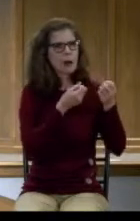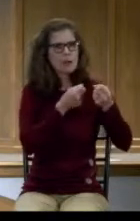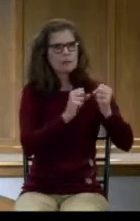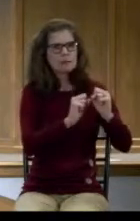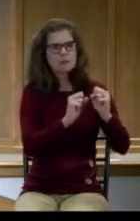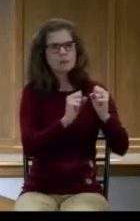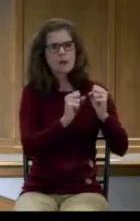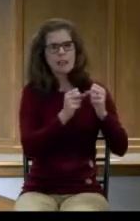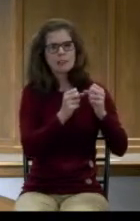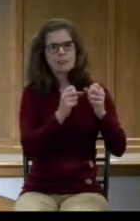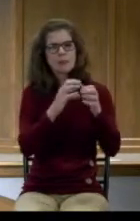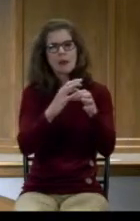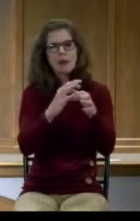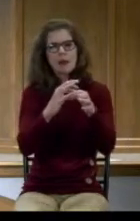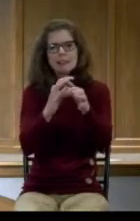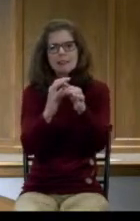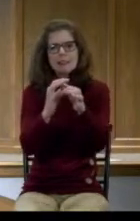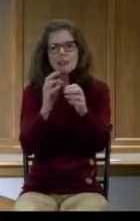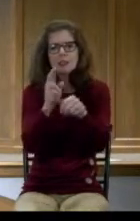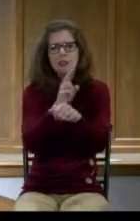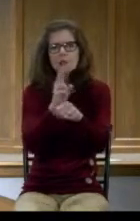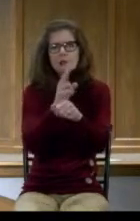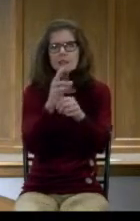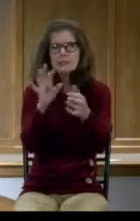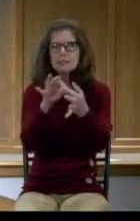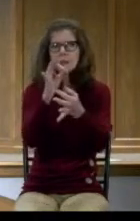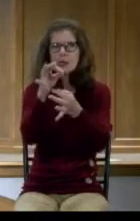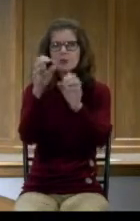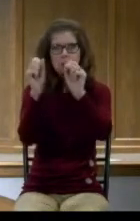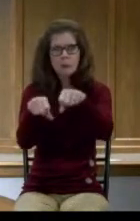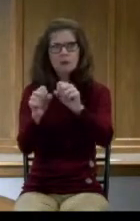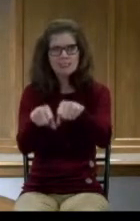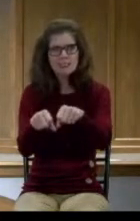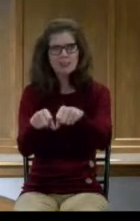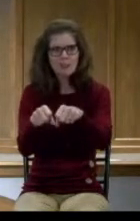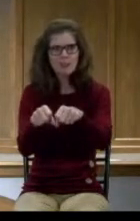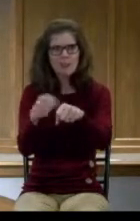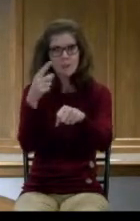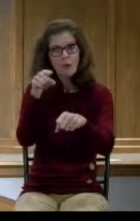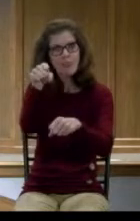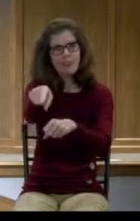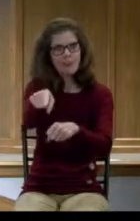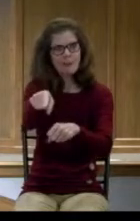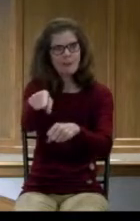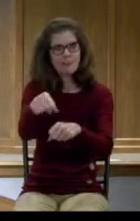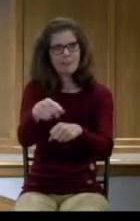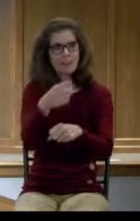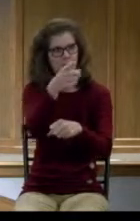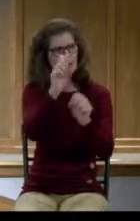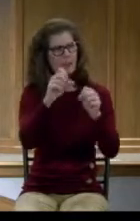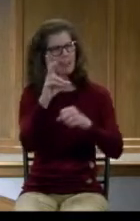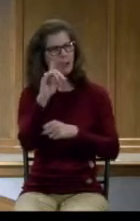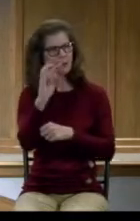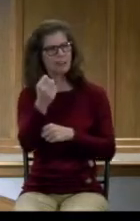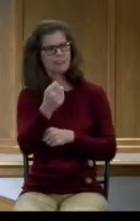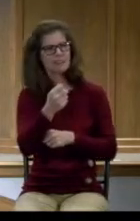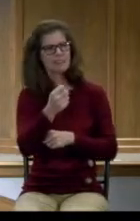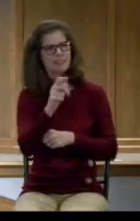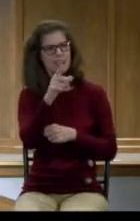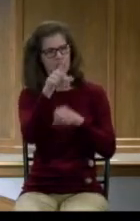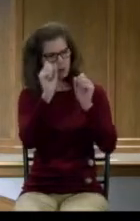most. And the cool thing is, you can do this. Like, I can do this. Like, you can set the